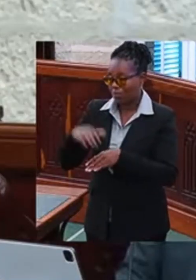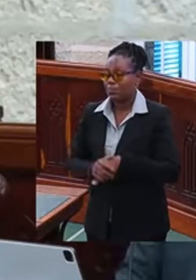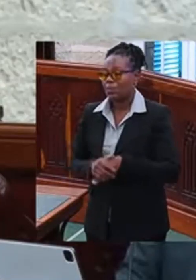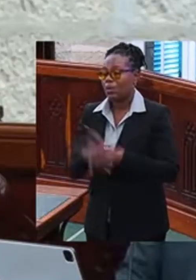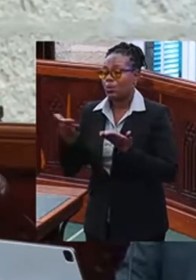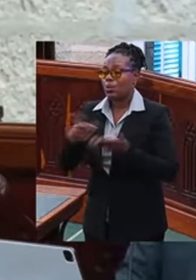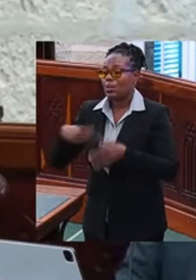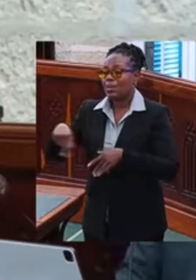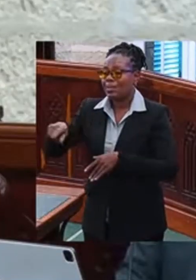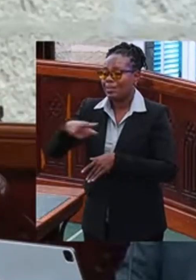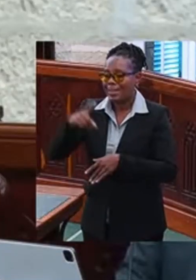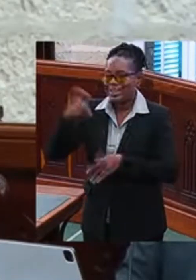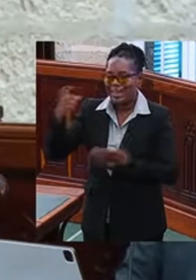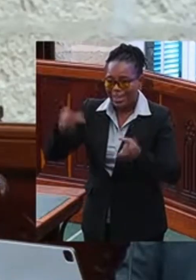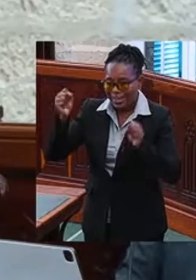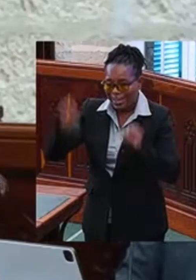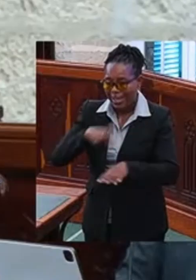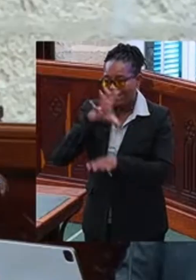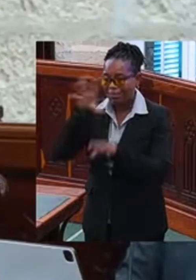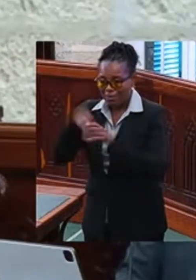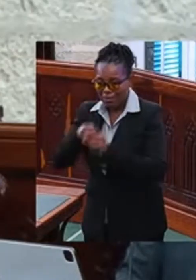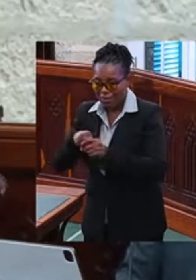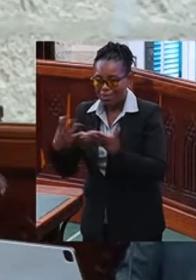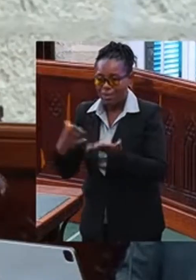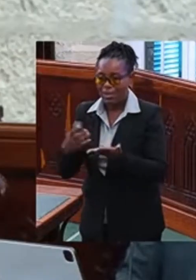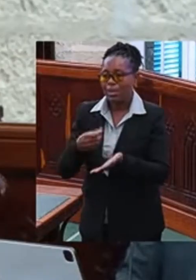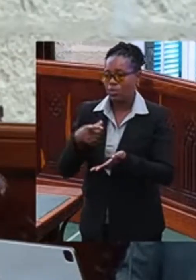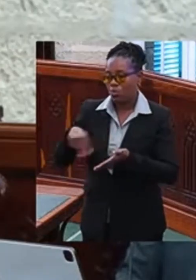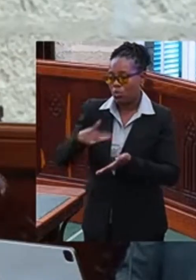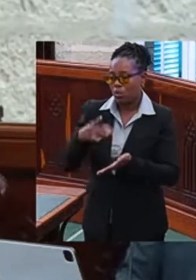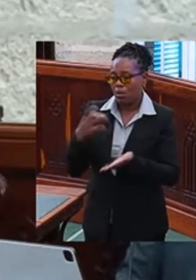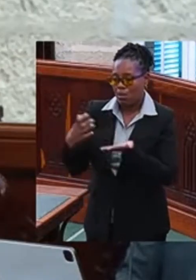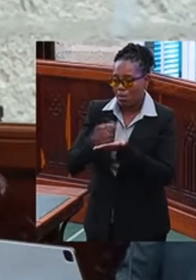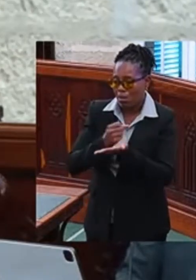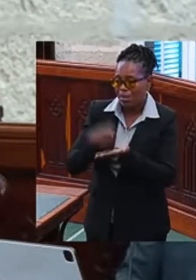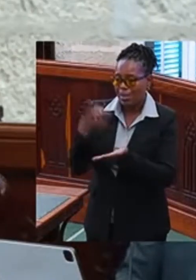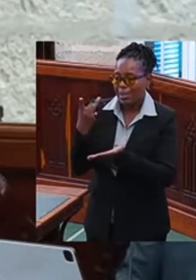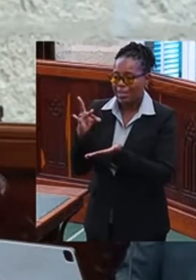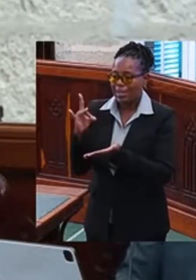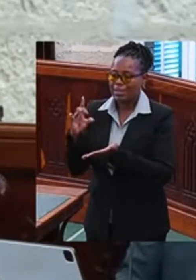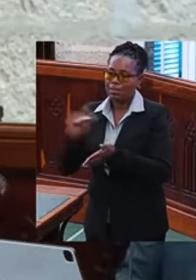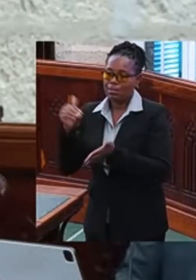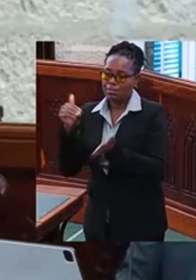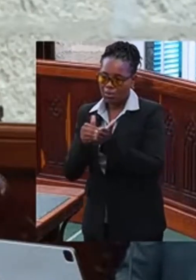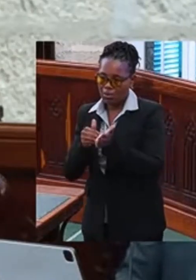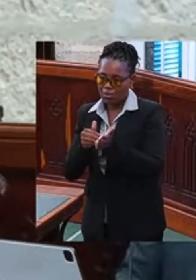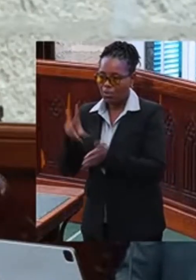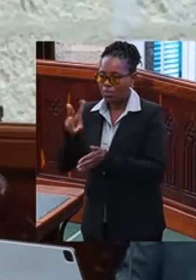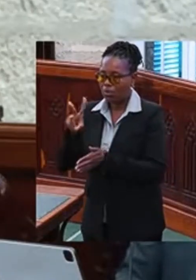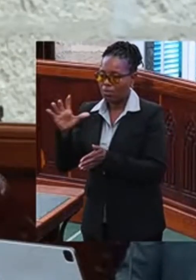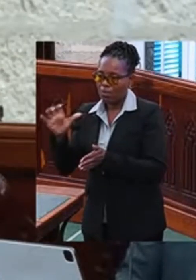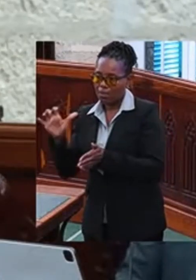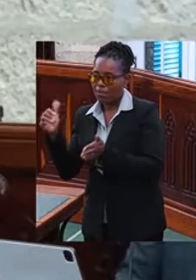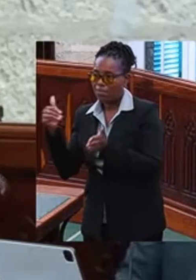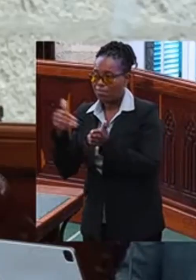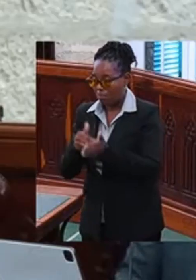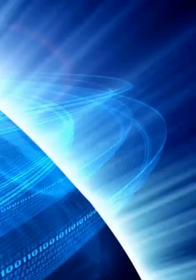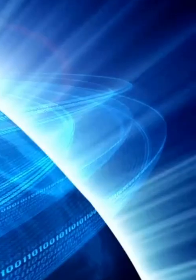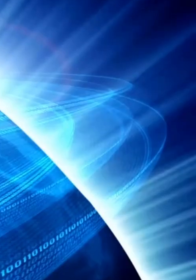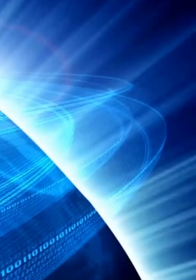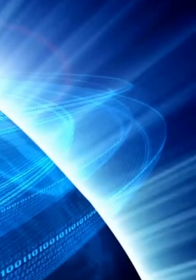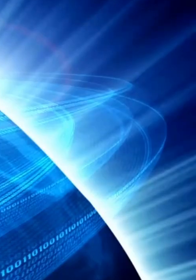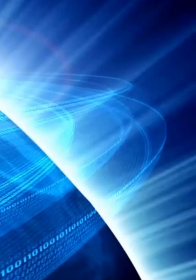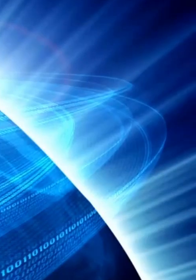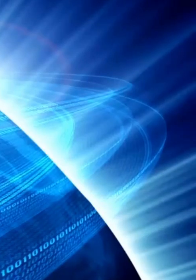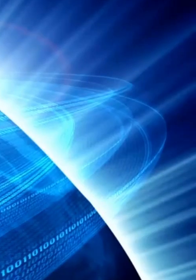phrase. So if a tax is reduced or an expenditure increased, the Minister of Finance would have said something like,